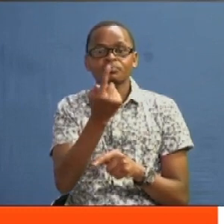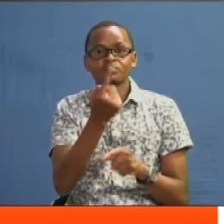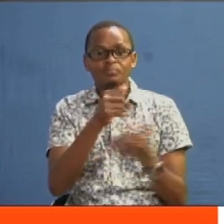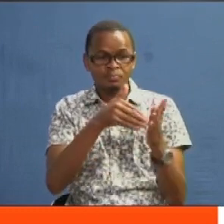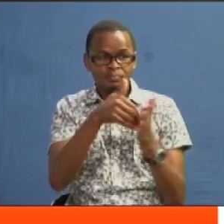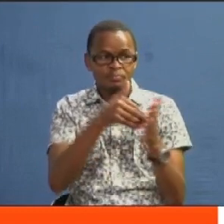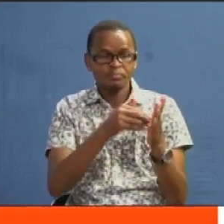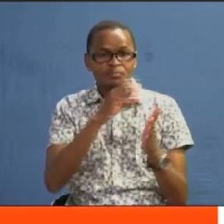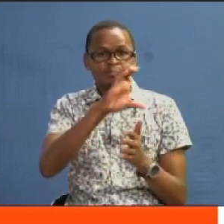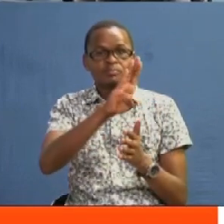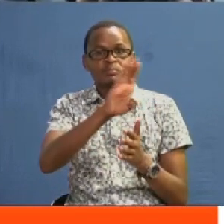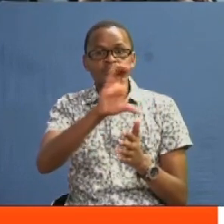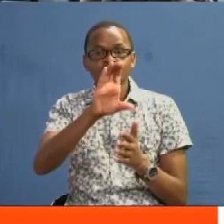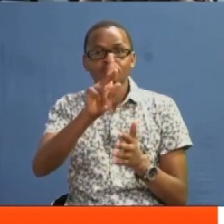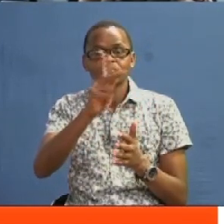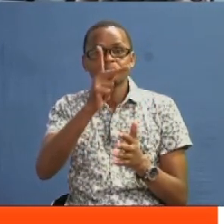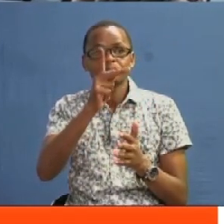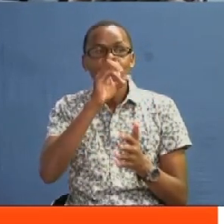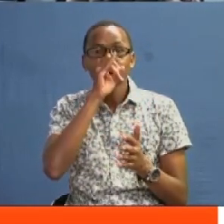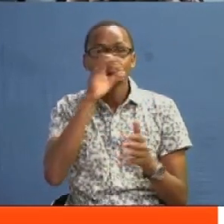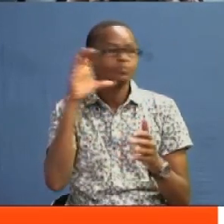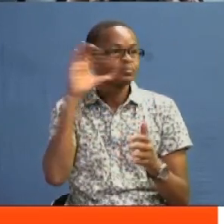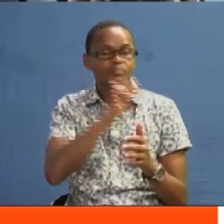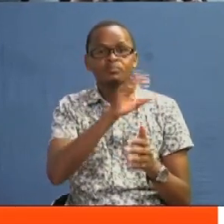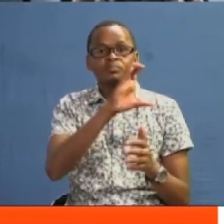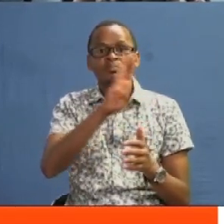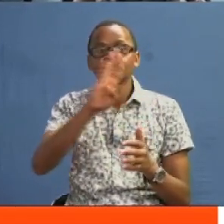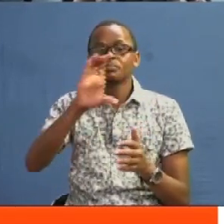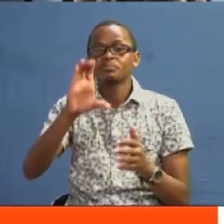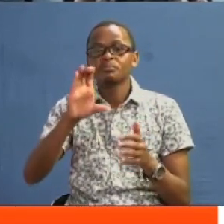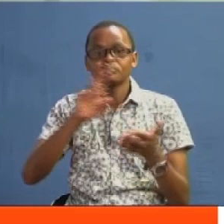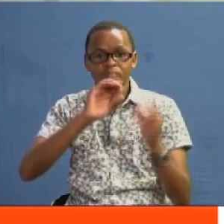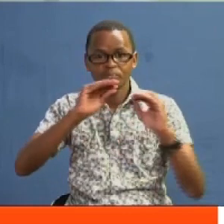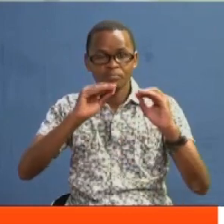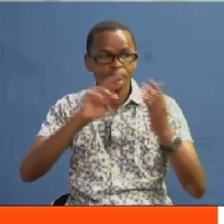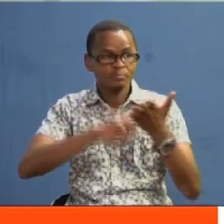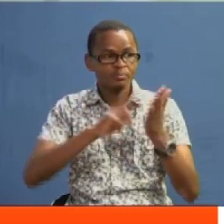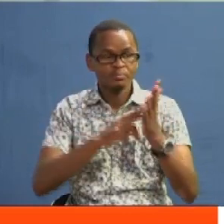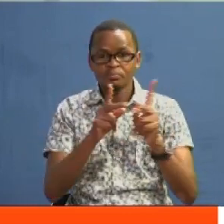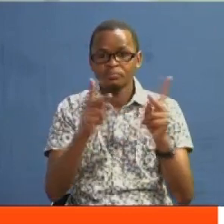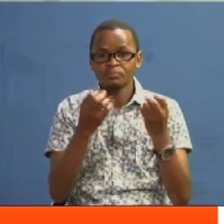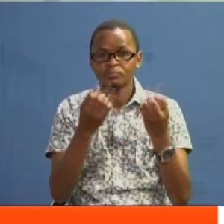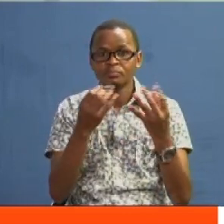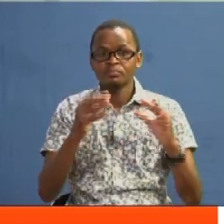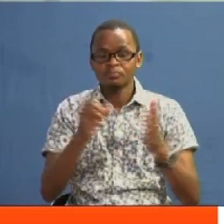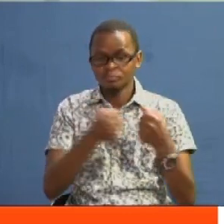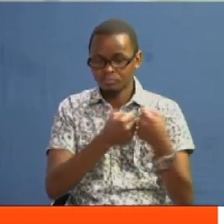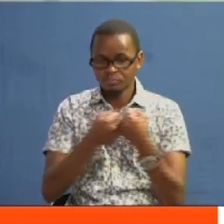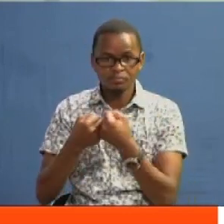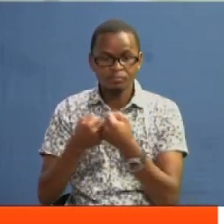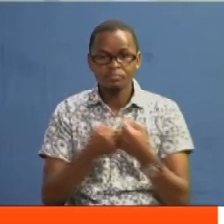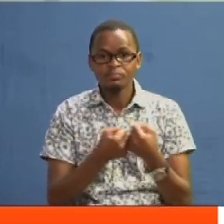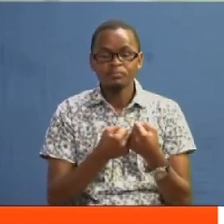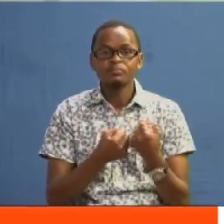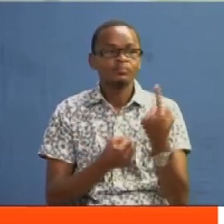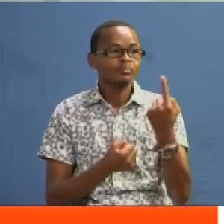facing CBC implementation in Kenya is lack of CBC learning and teaching resources. Among the very many challenges that we have faced,